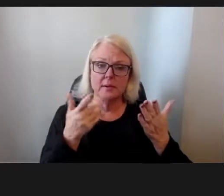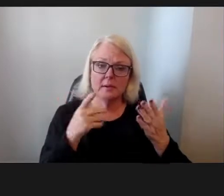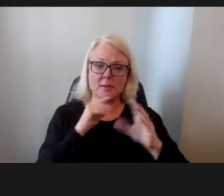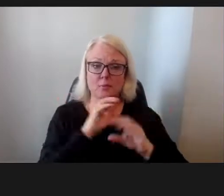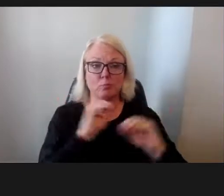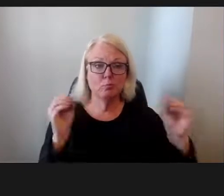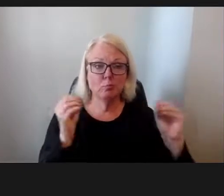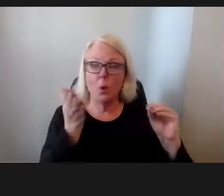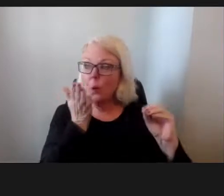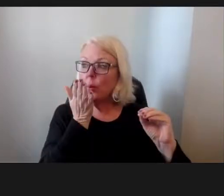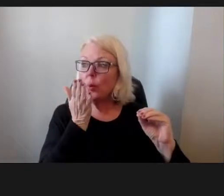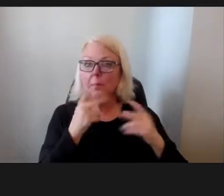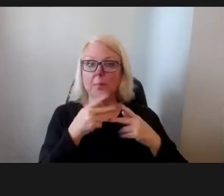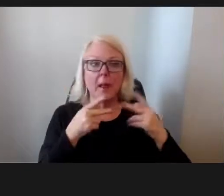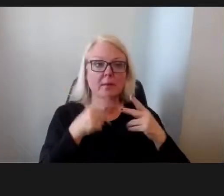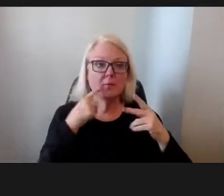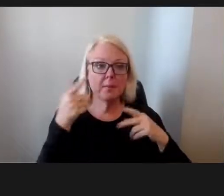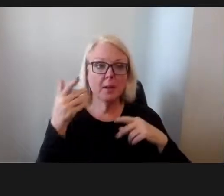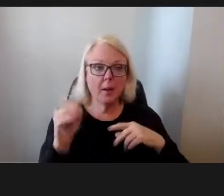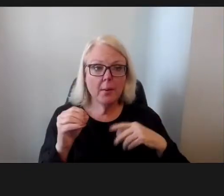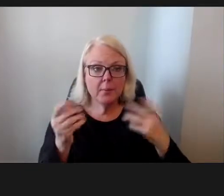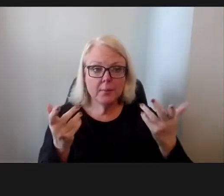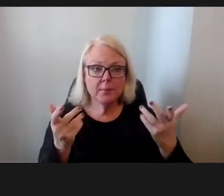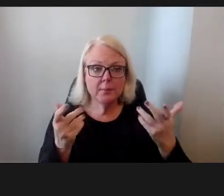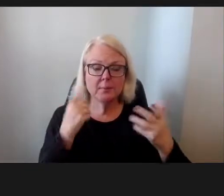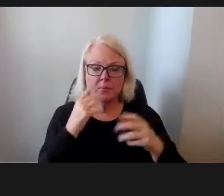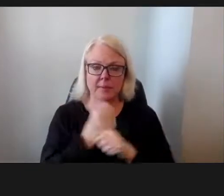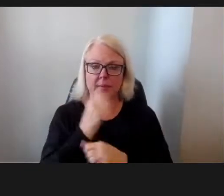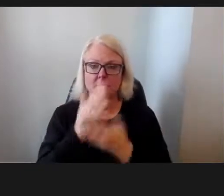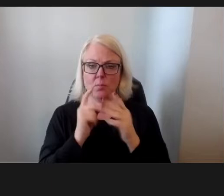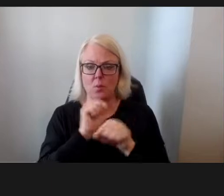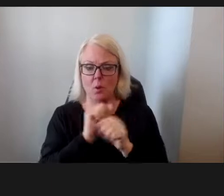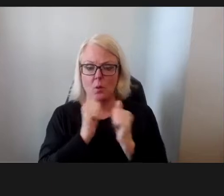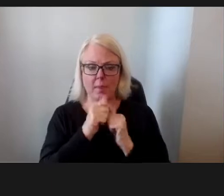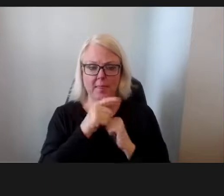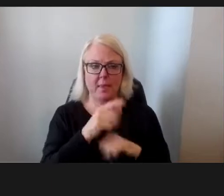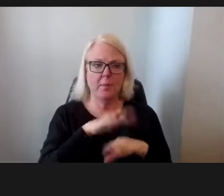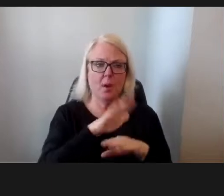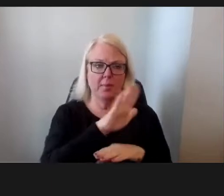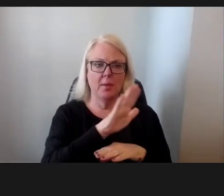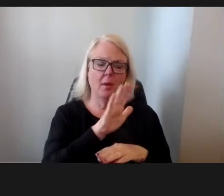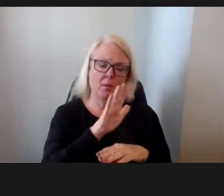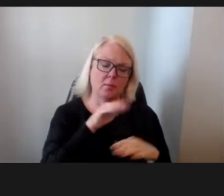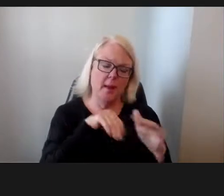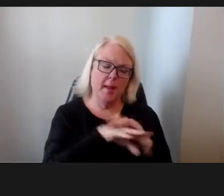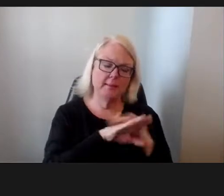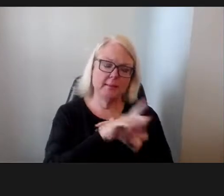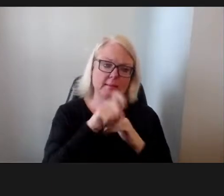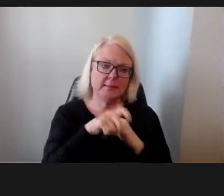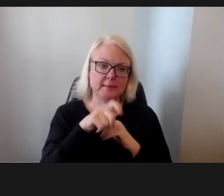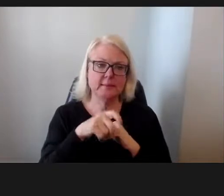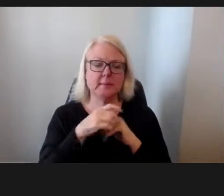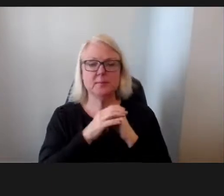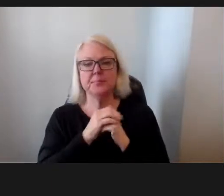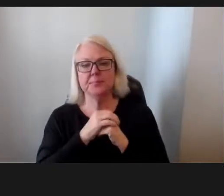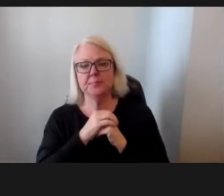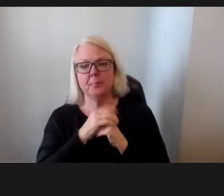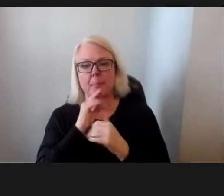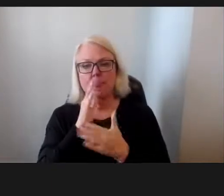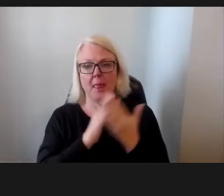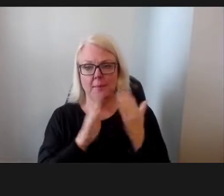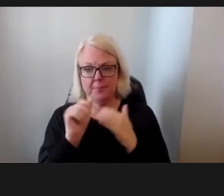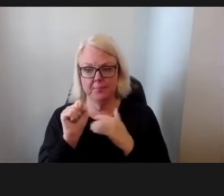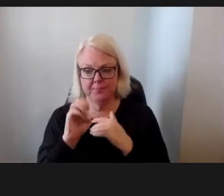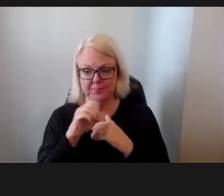no official place for them to go to get someone to work with them on their own accommodations or their access needs. In some cases,